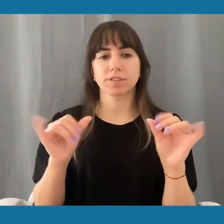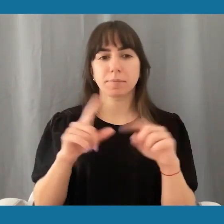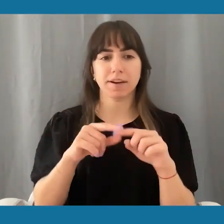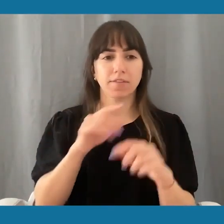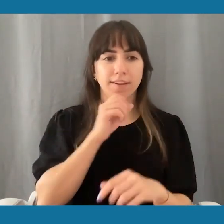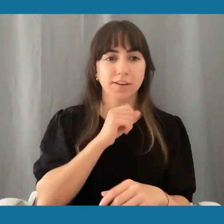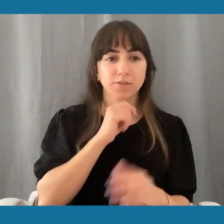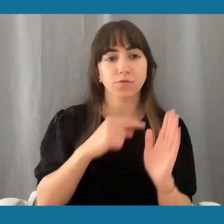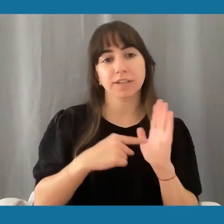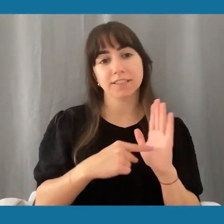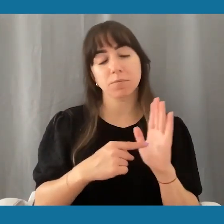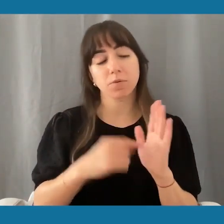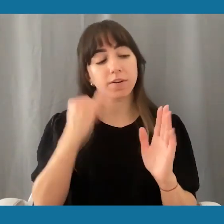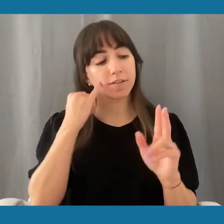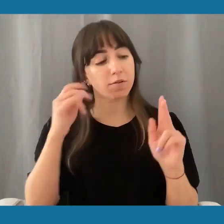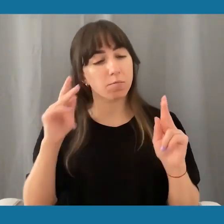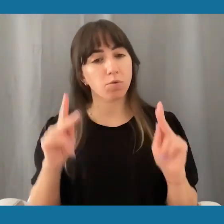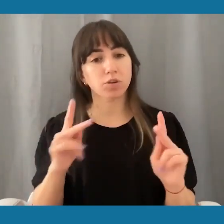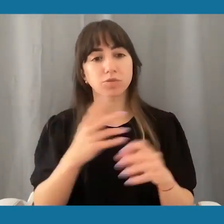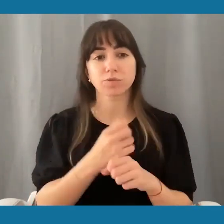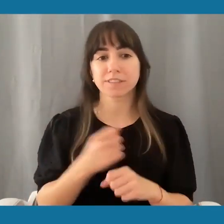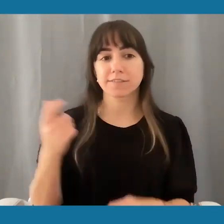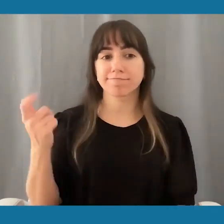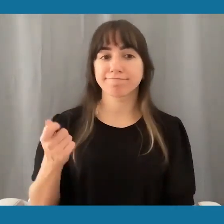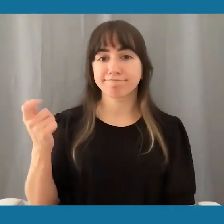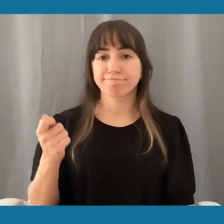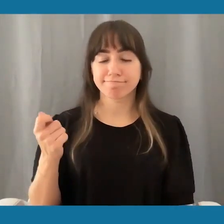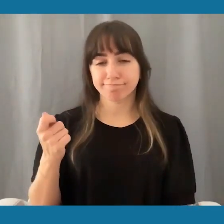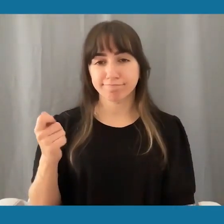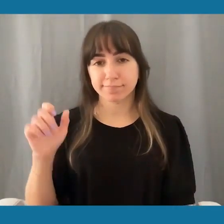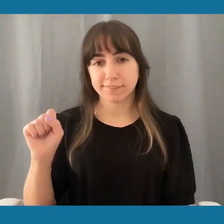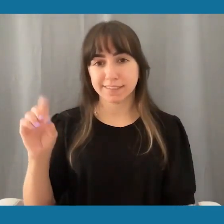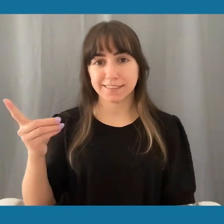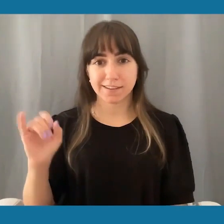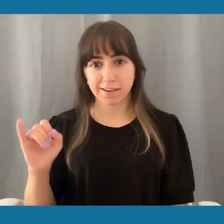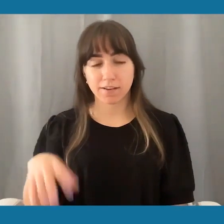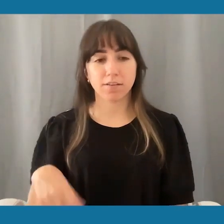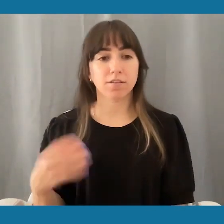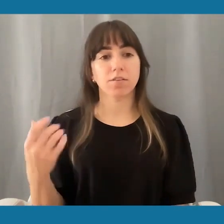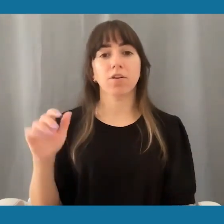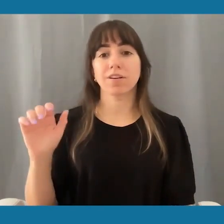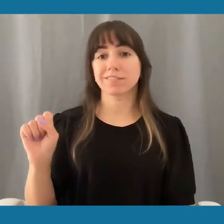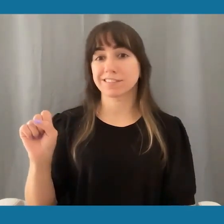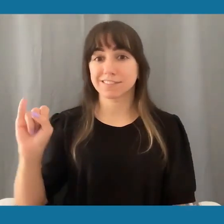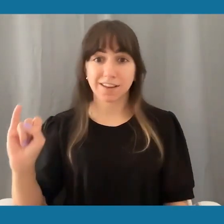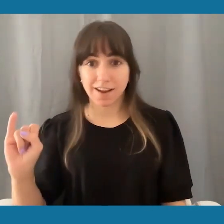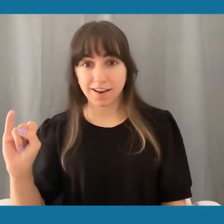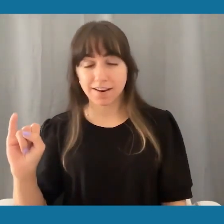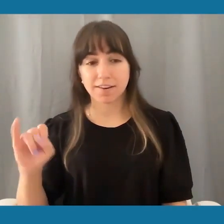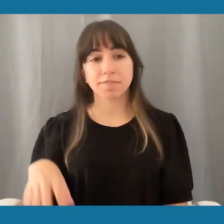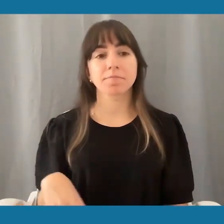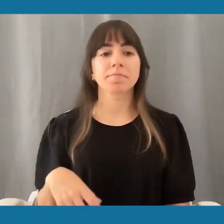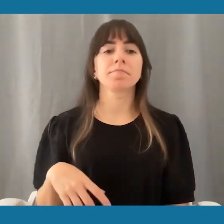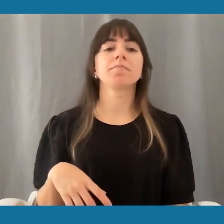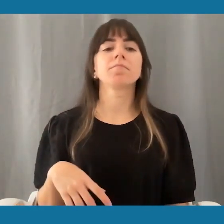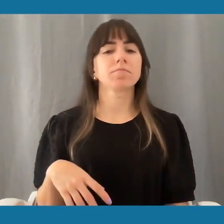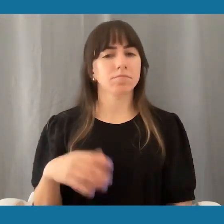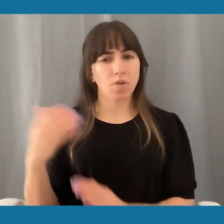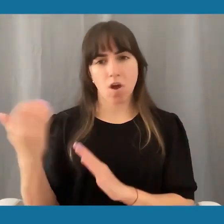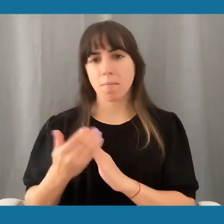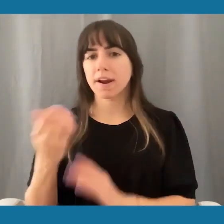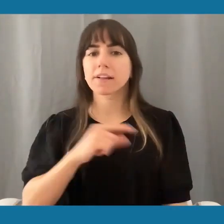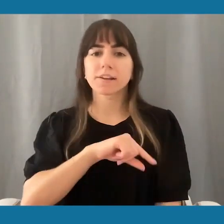supplemental security income or Social Security disability insurance, they automatically qualify and meet that severity